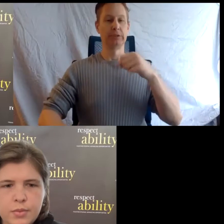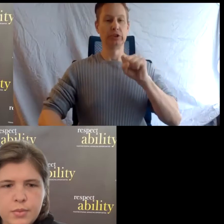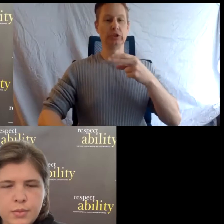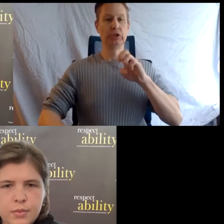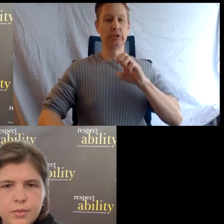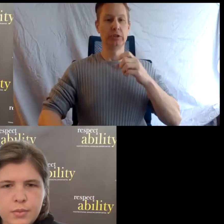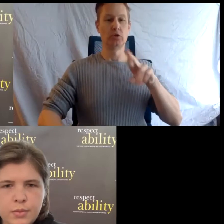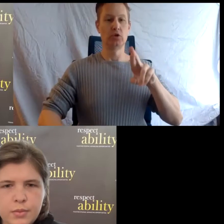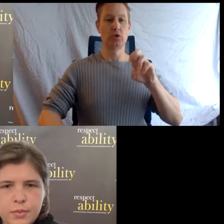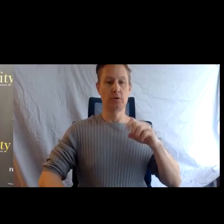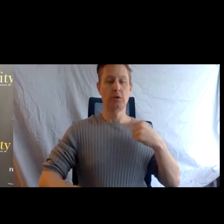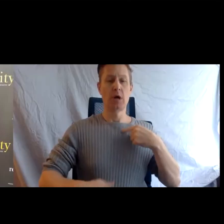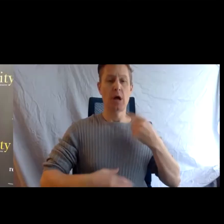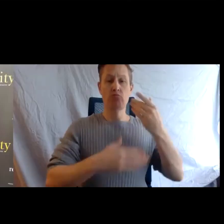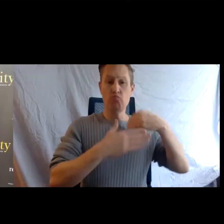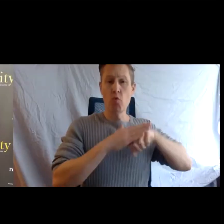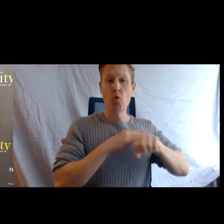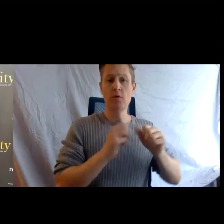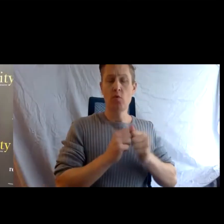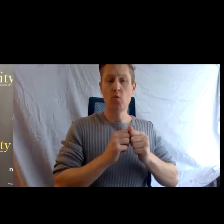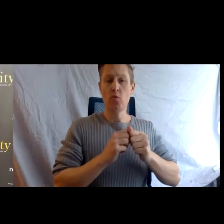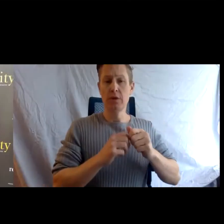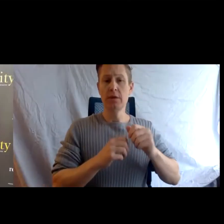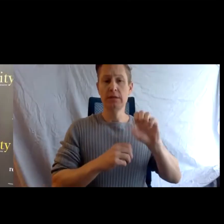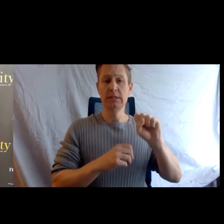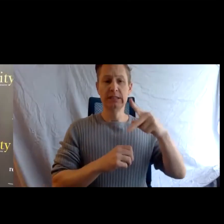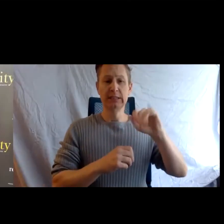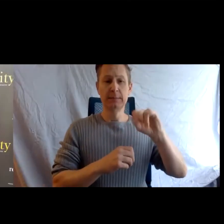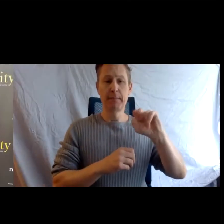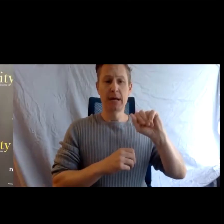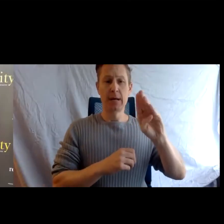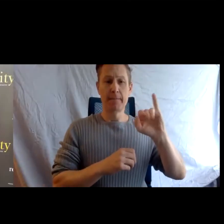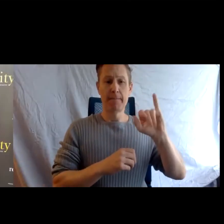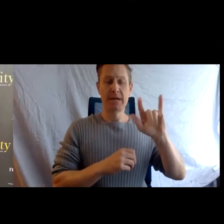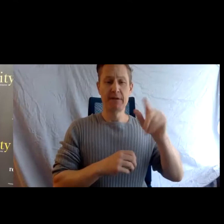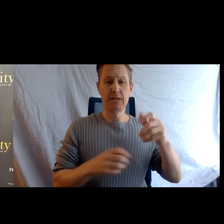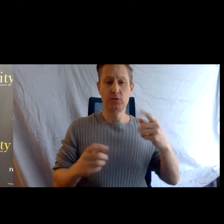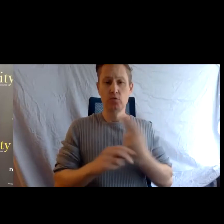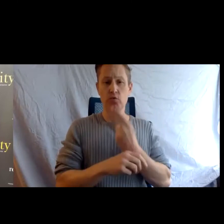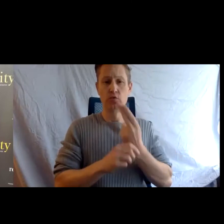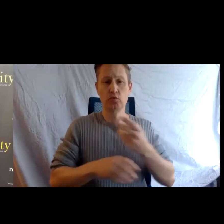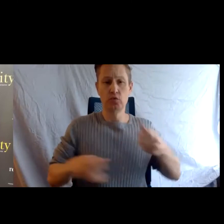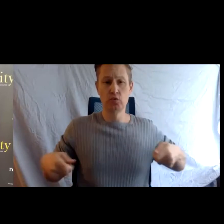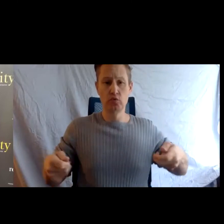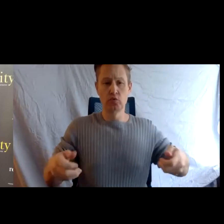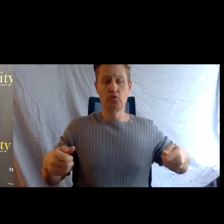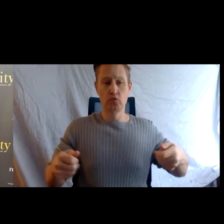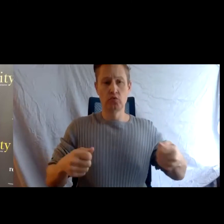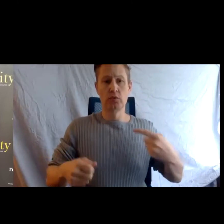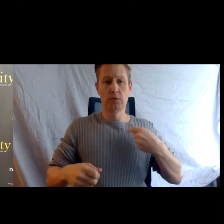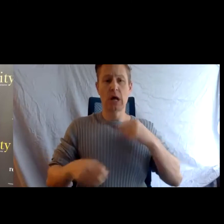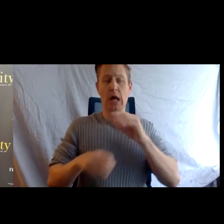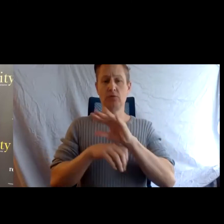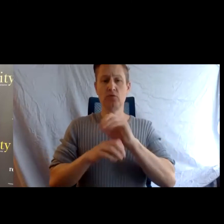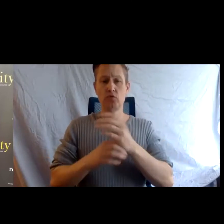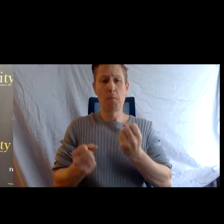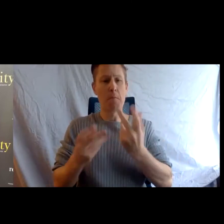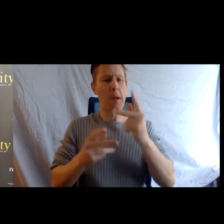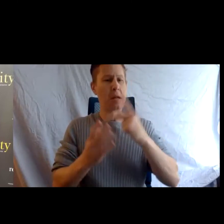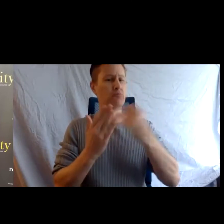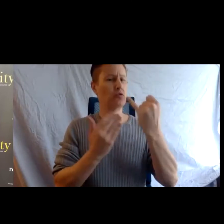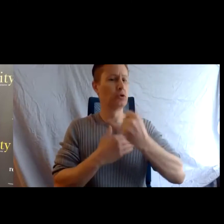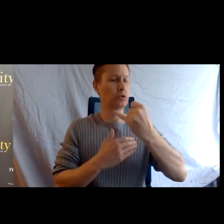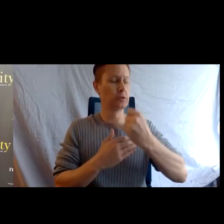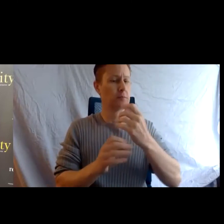born with spina bifida and who uses a wheelchair, I've had the privilege of consulting on a variety of projects to help ensure accessibility and inclusion of